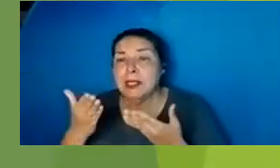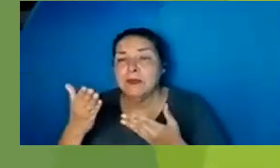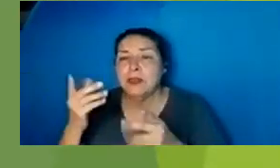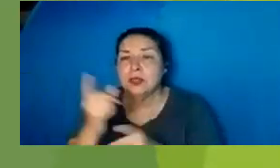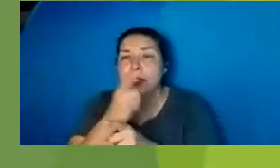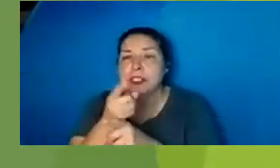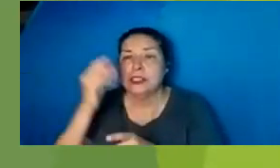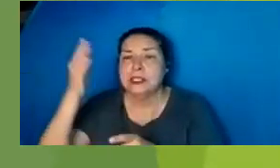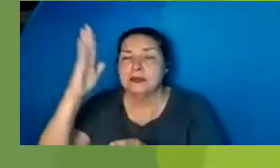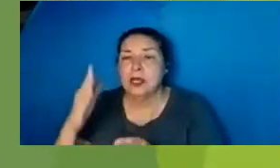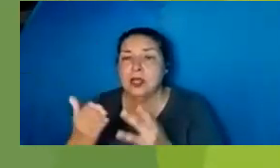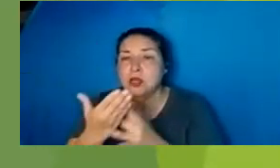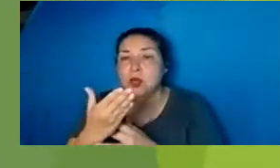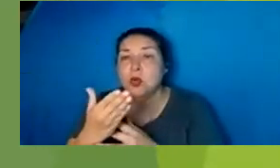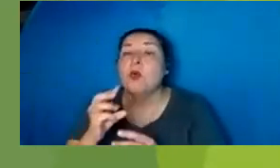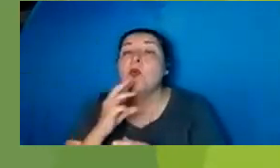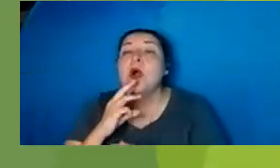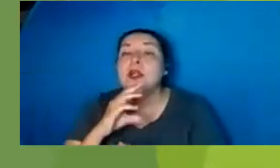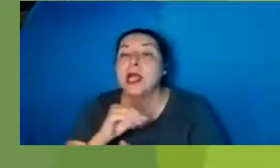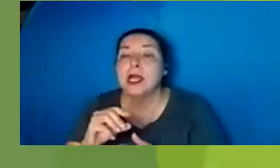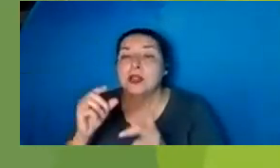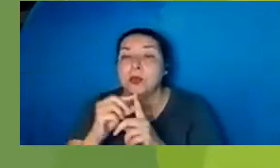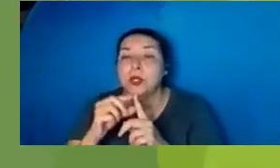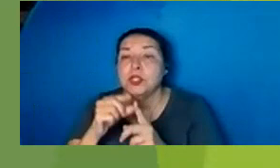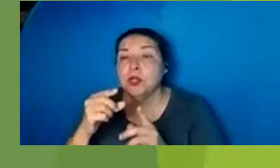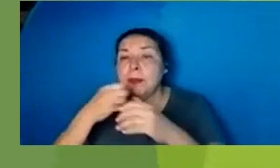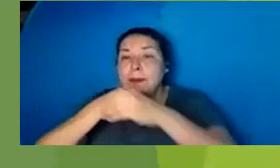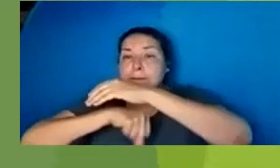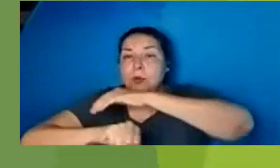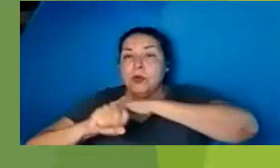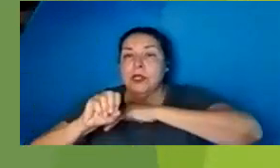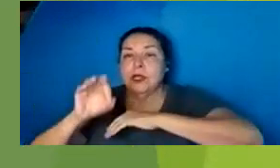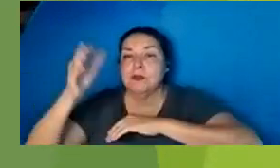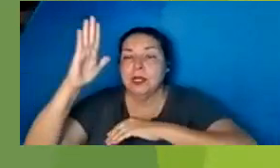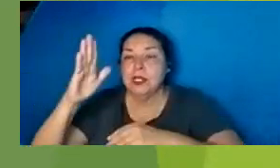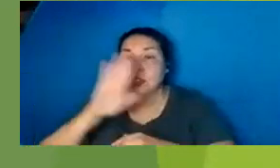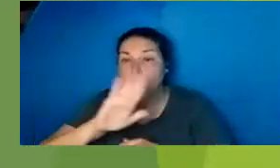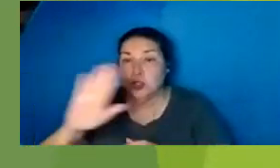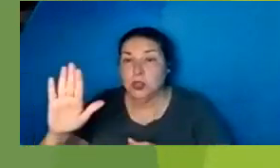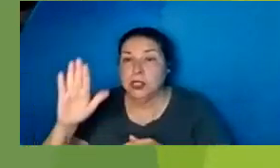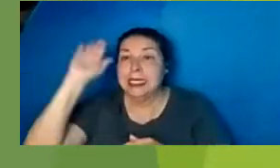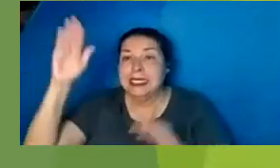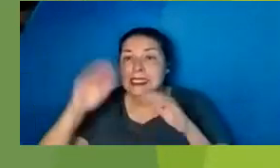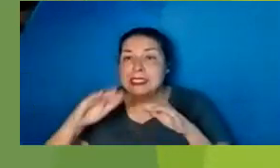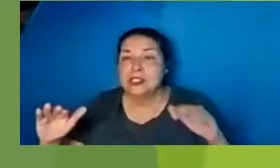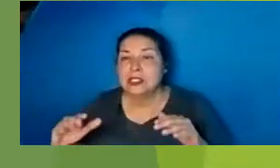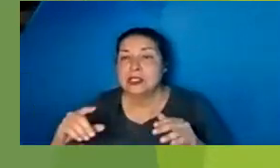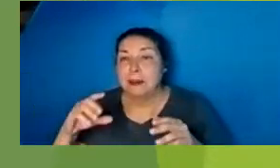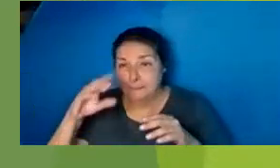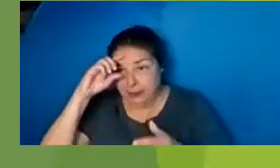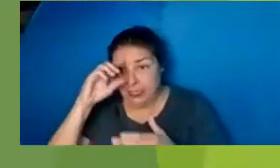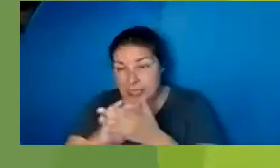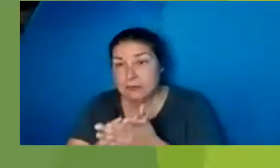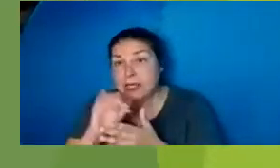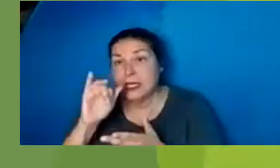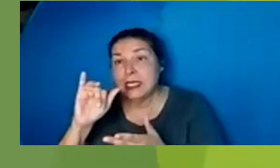and the word, you have been born of God. You are his child. Just believe in it in the